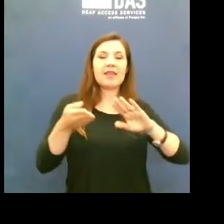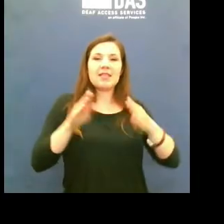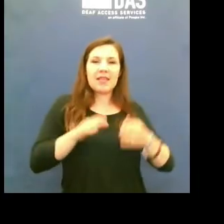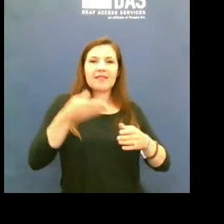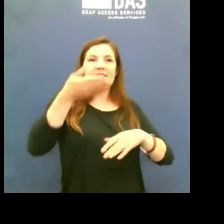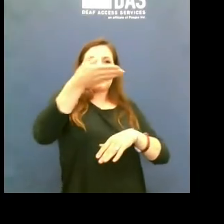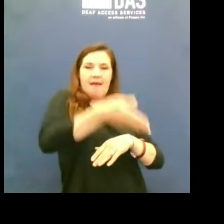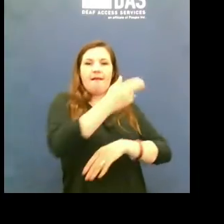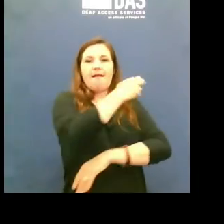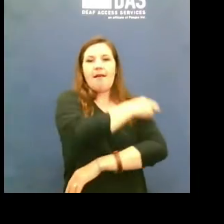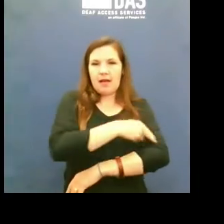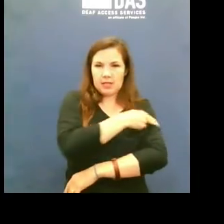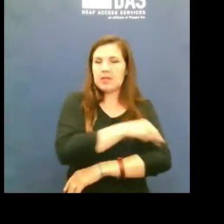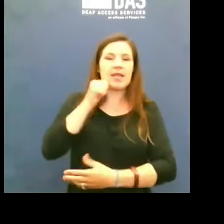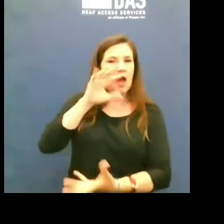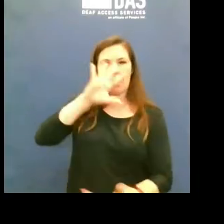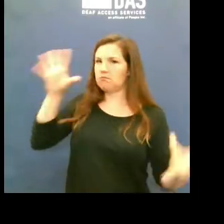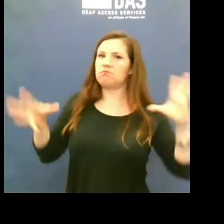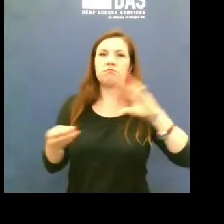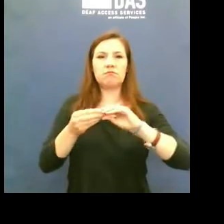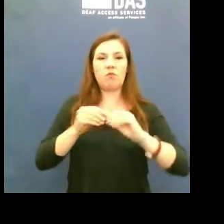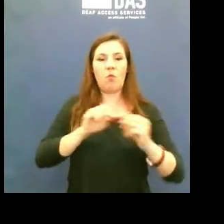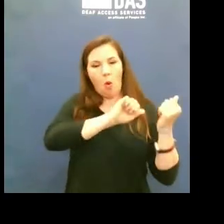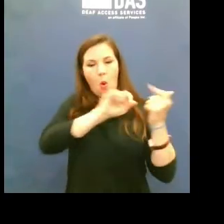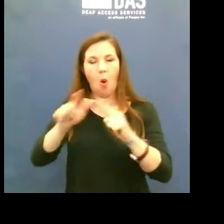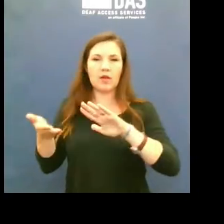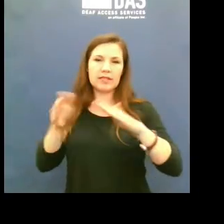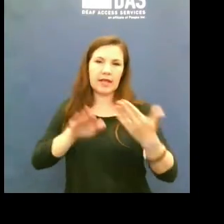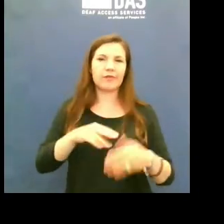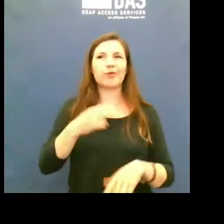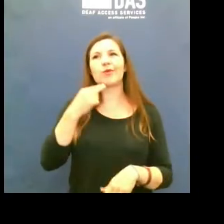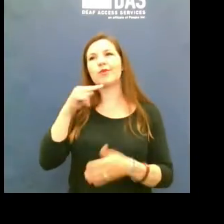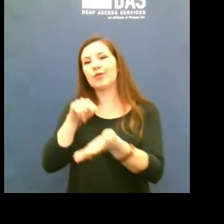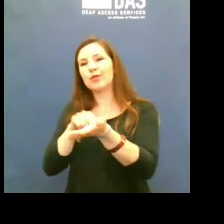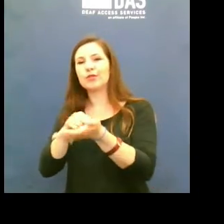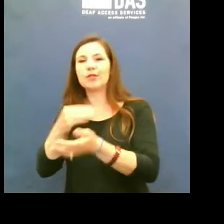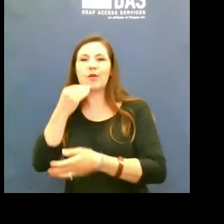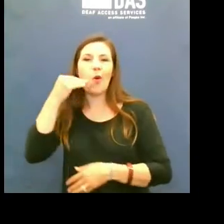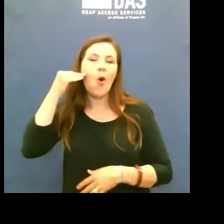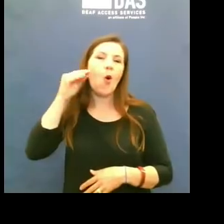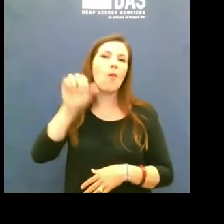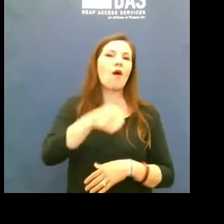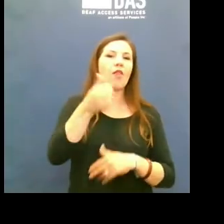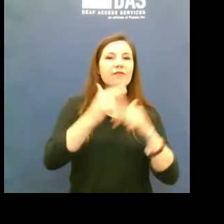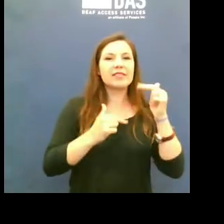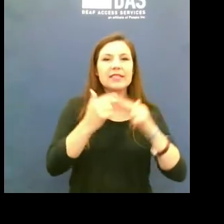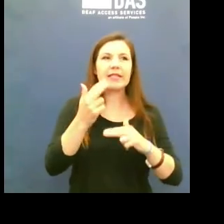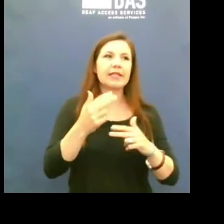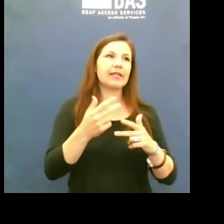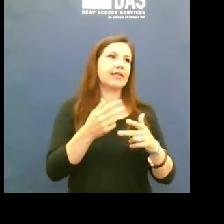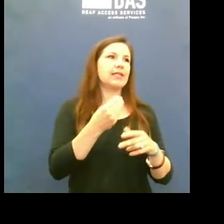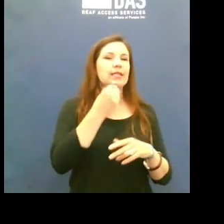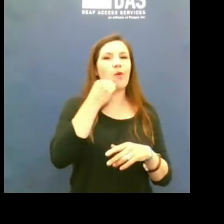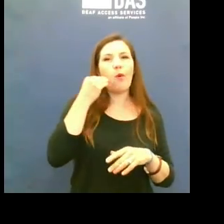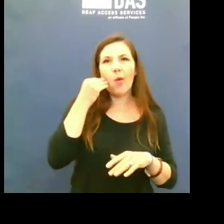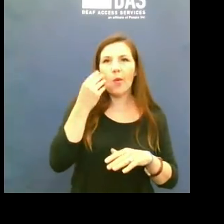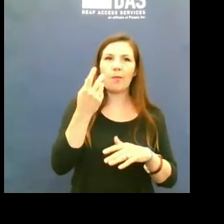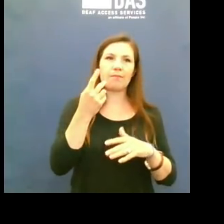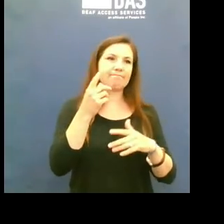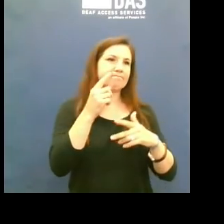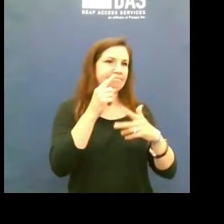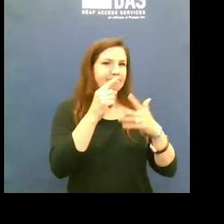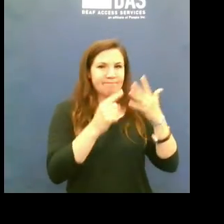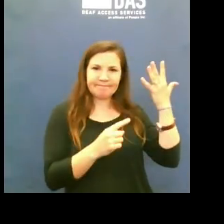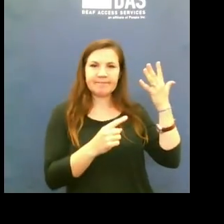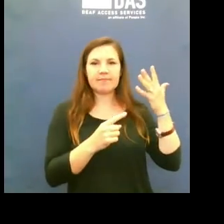not include all deaths in Erie County, whether they occurred in a nursing home or some other facility or just at someone's house. But those